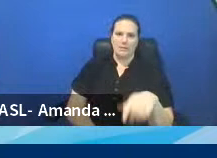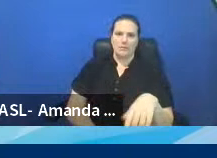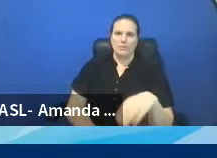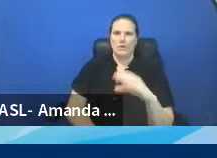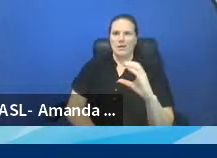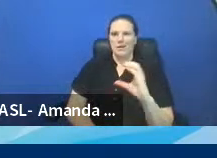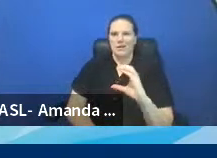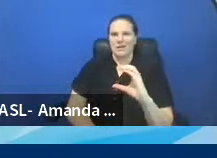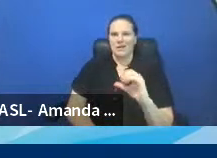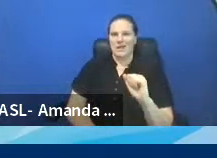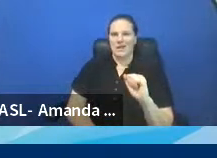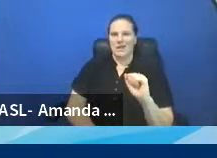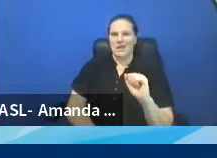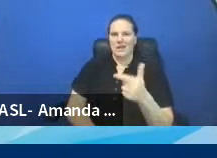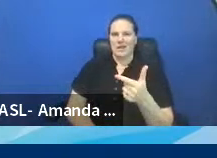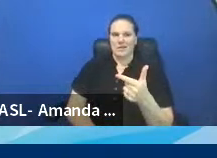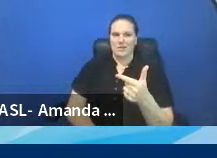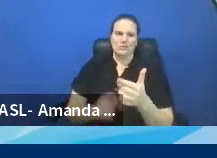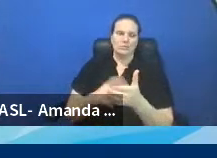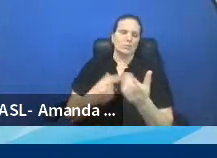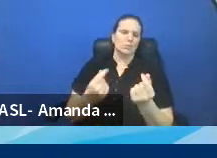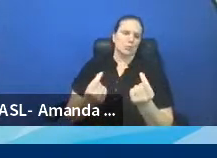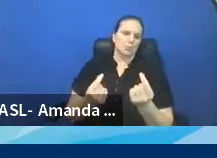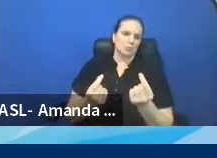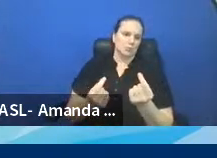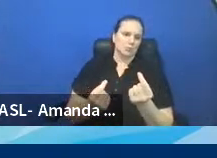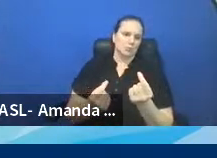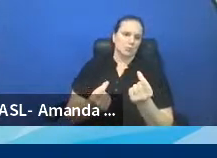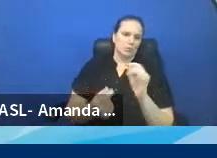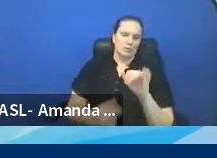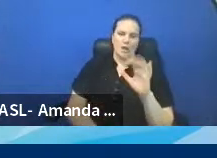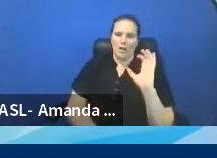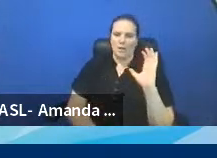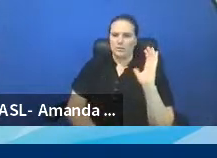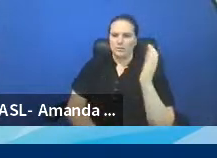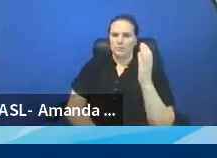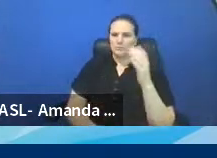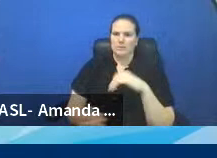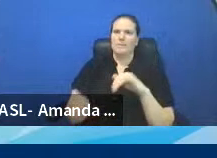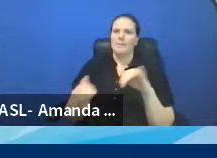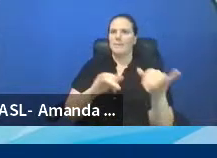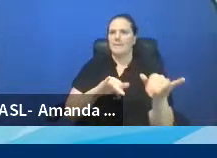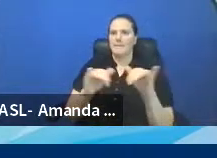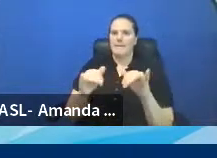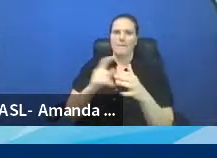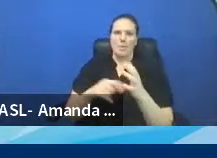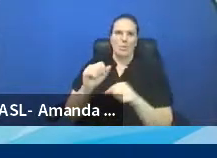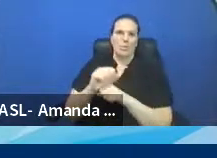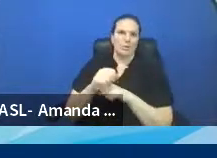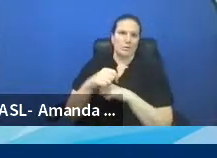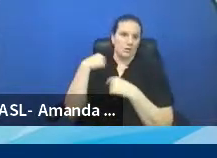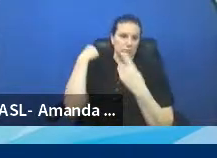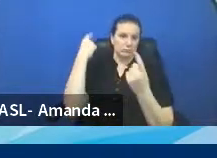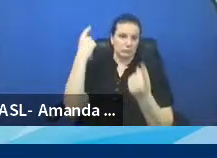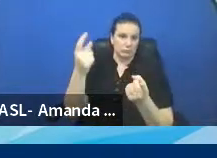CAG was supposed to do. It just looks like something that is the same as what we've been working on to